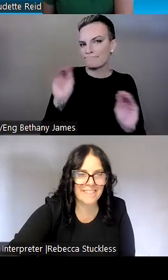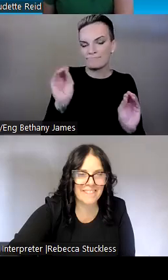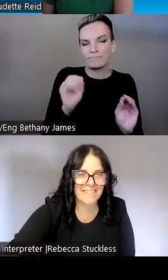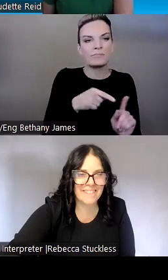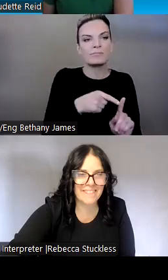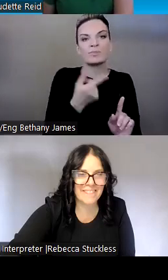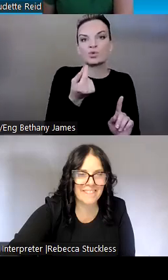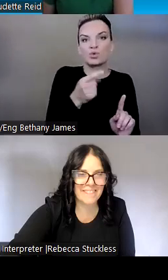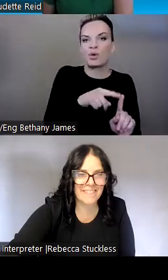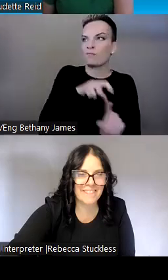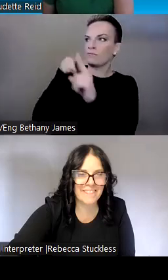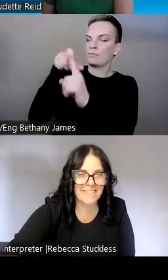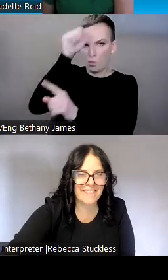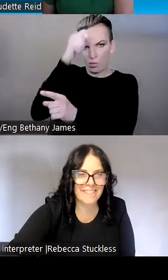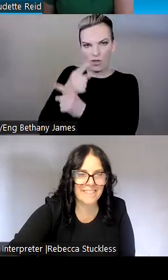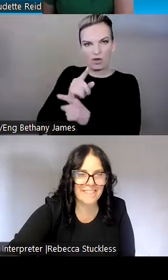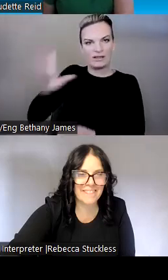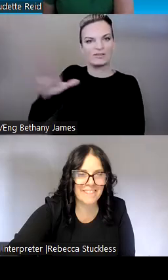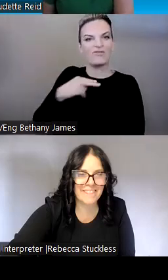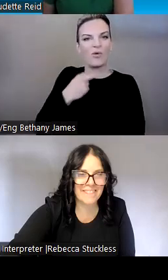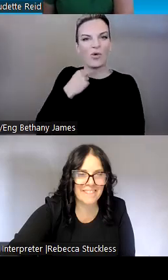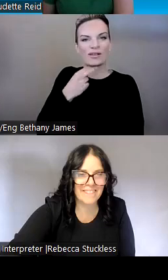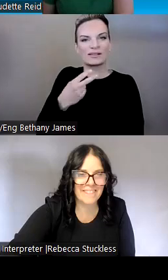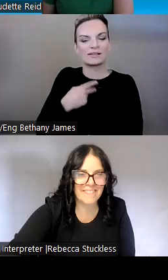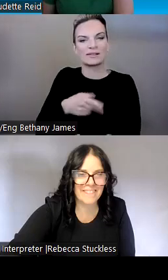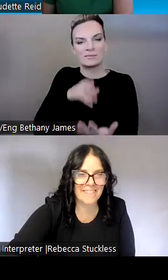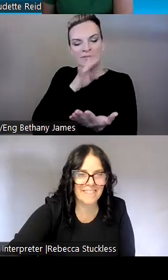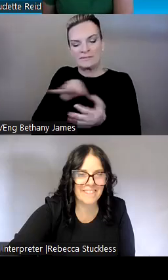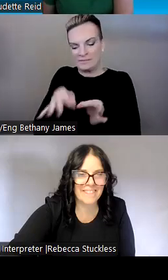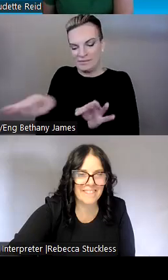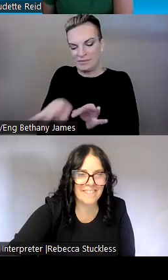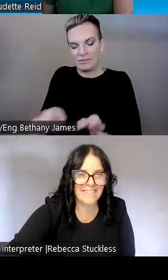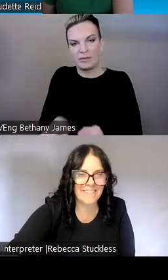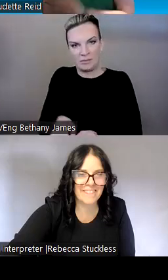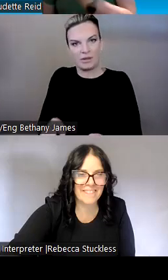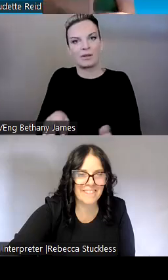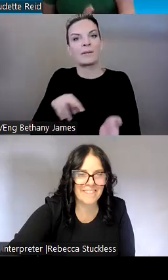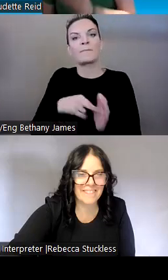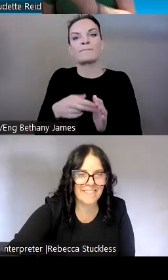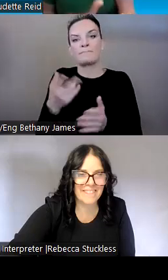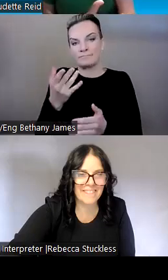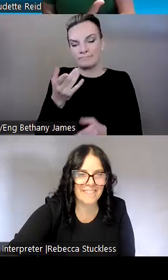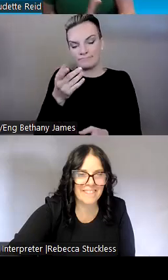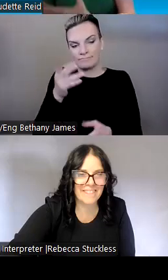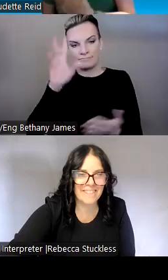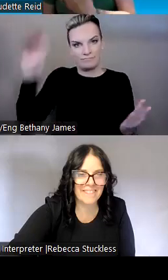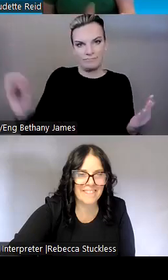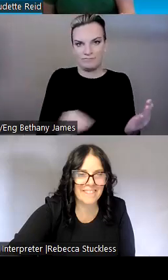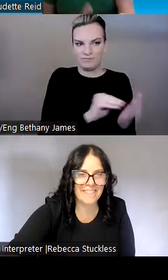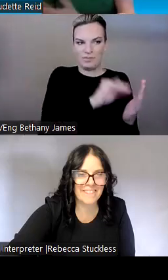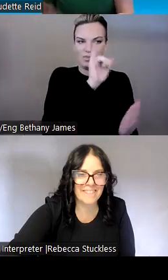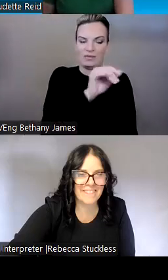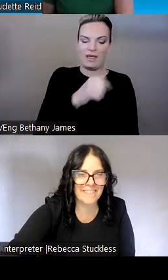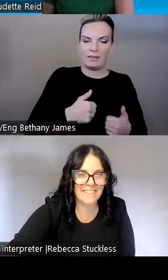able to communicate. And having his brother's voice made it much easier, much better for him. He